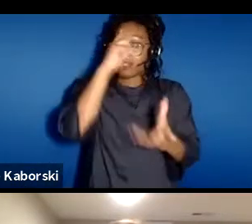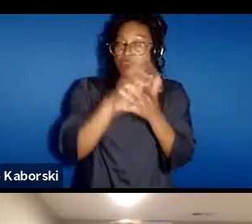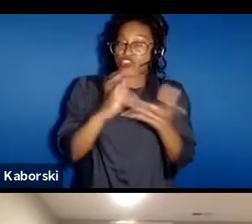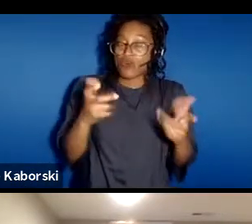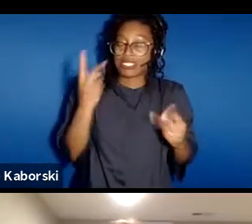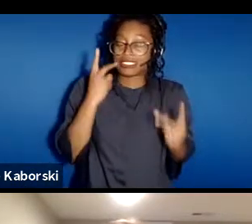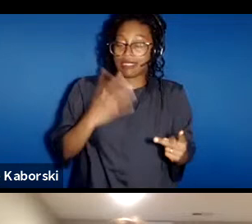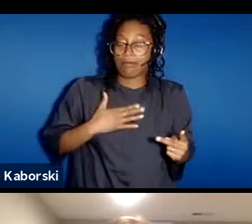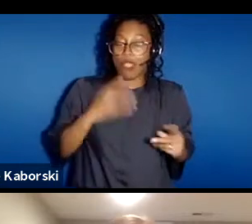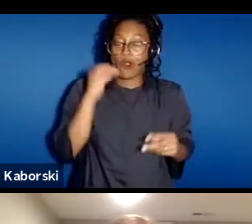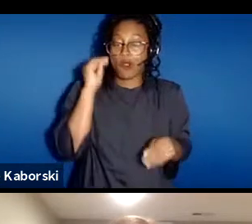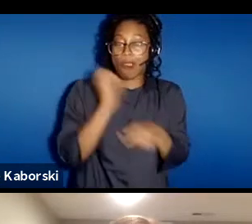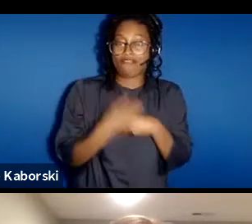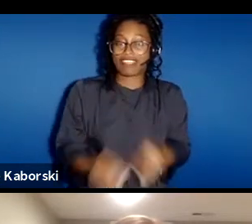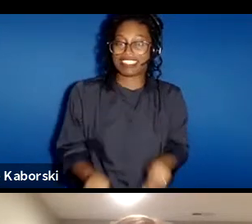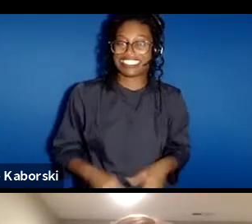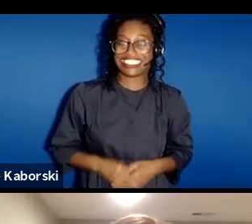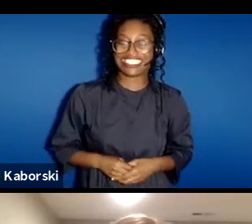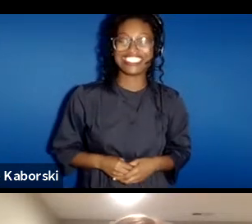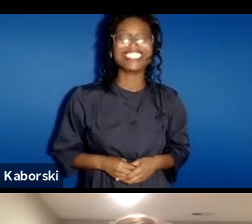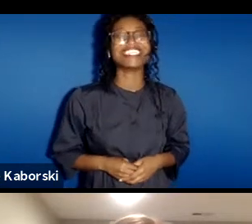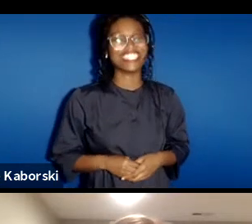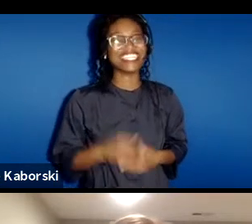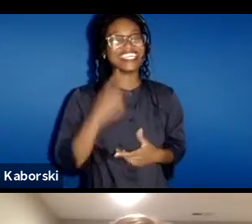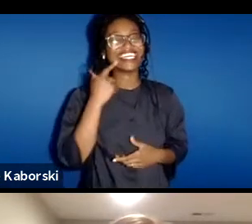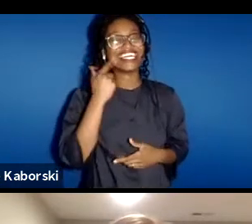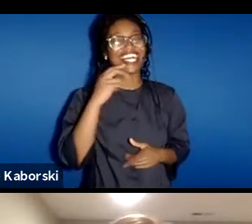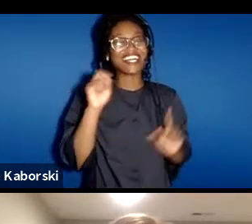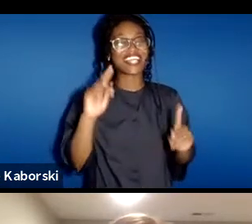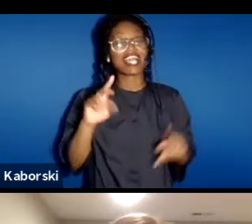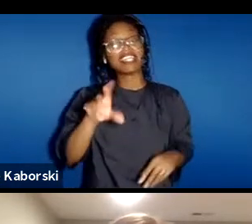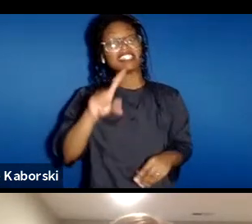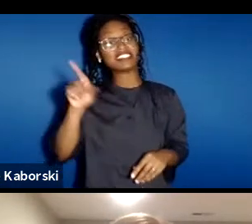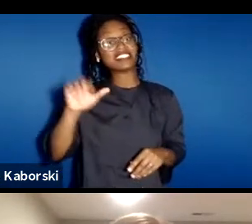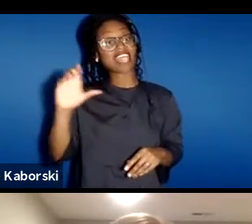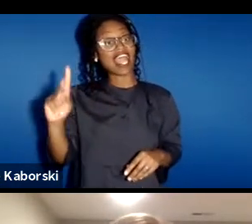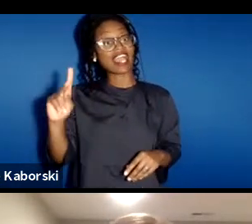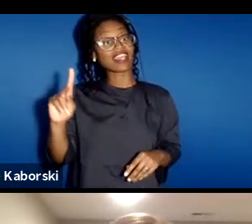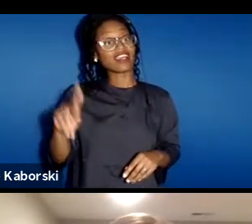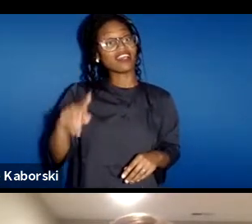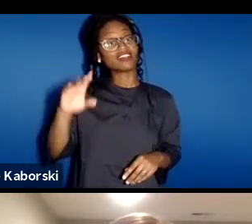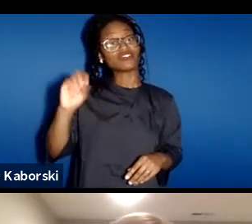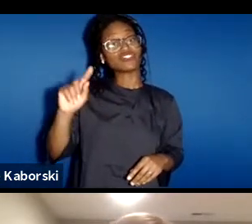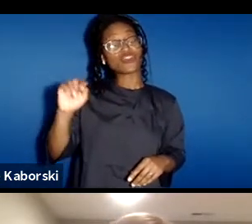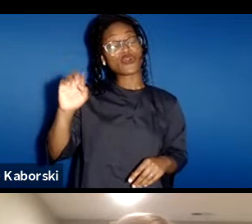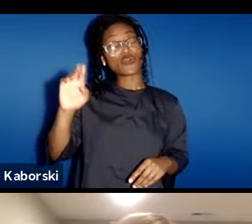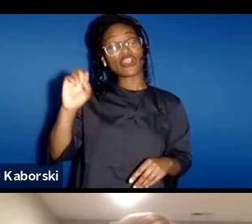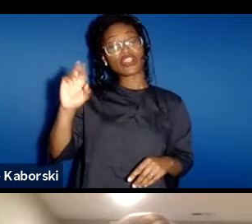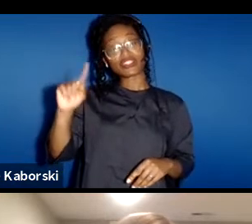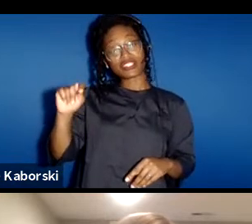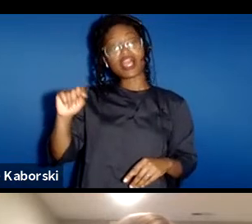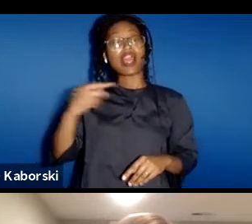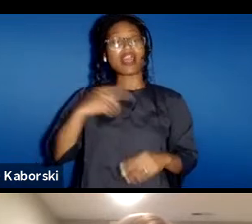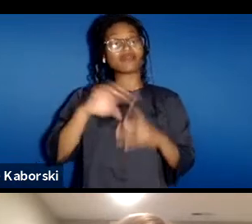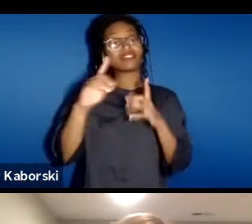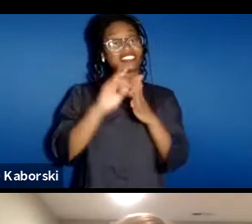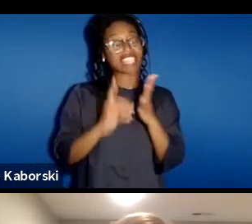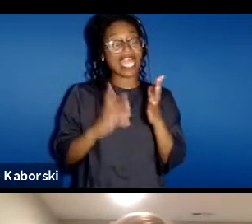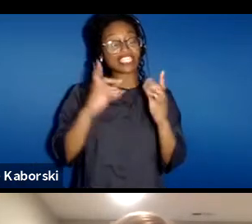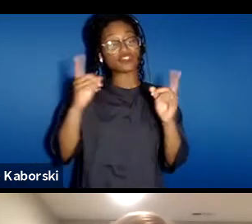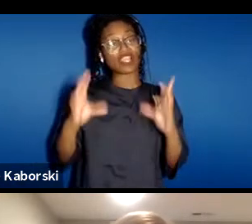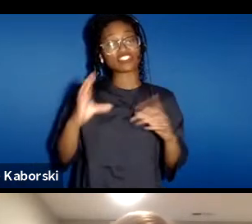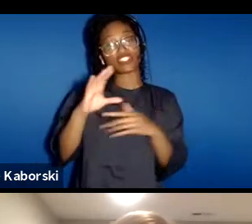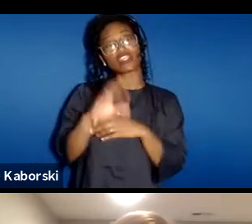So. All right, Zach. Hi, Zach Stewart. I'm design director at Doe Anderson in Louisville,